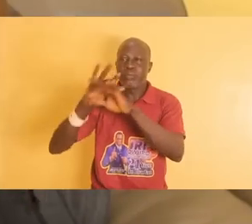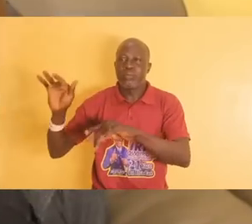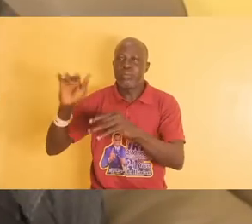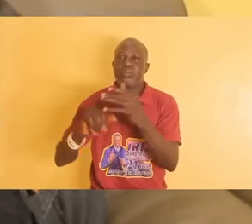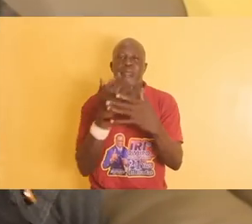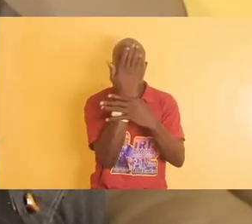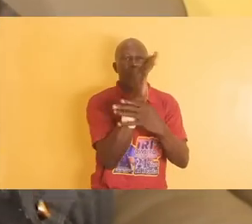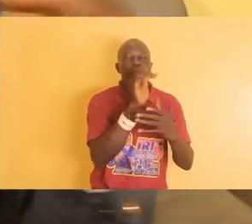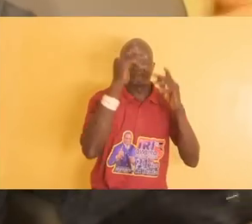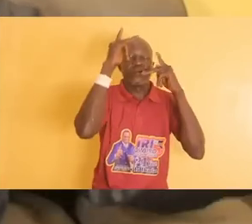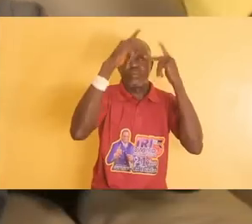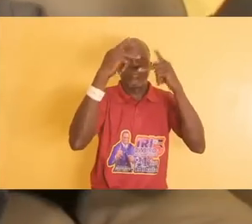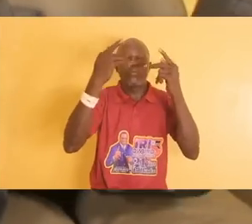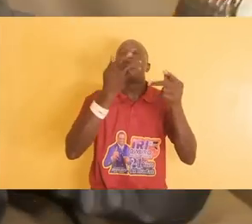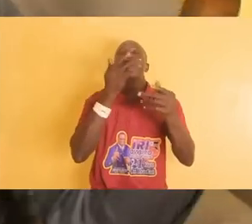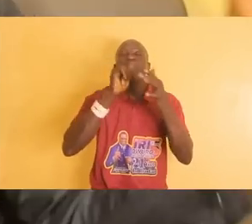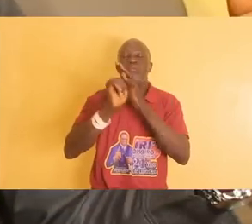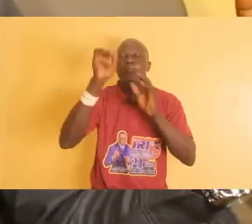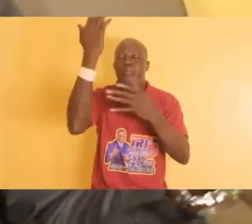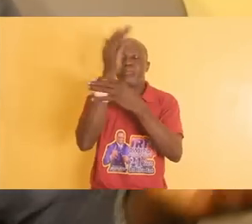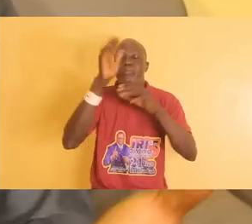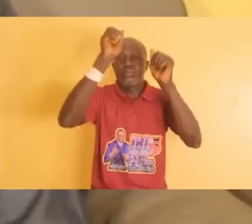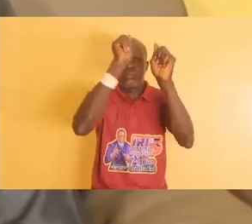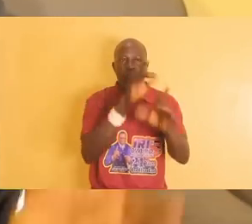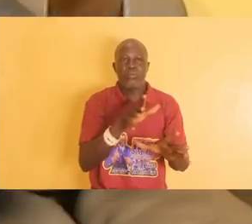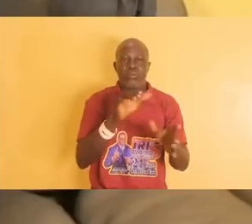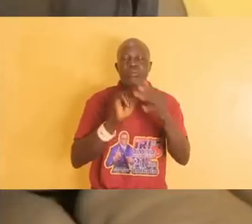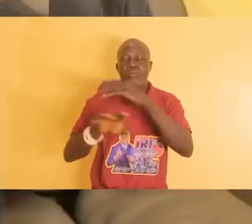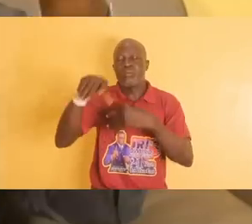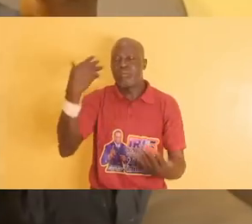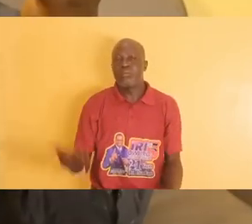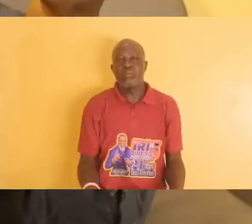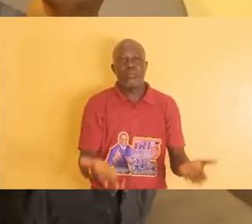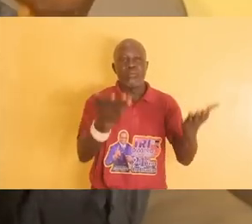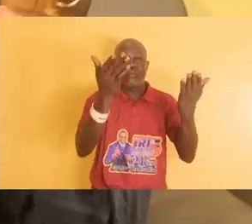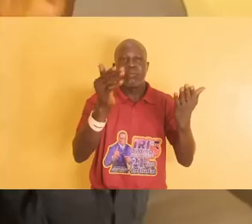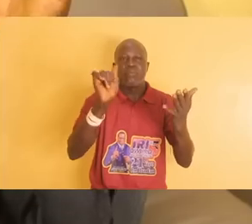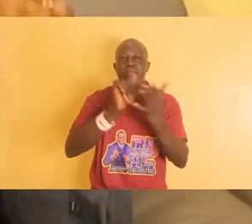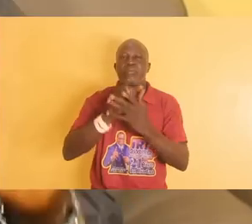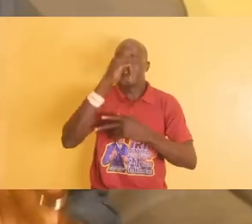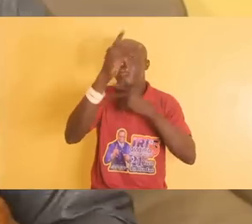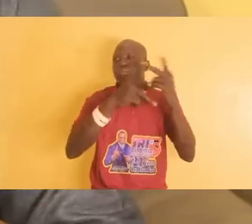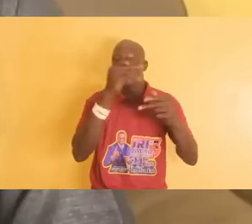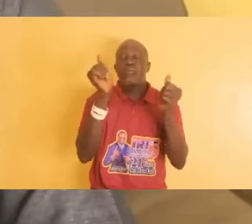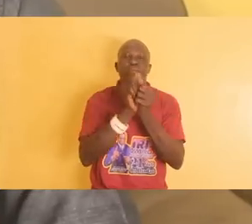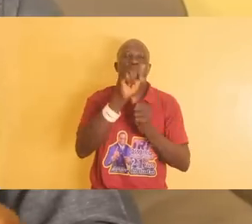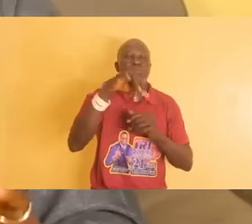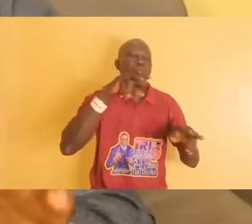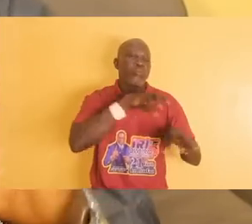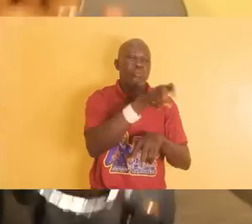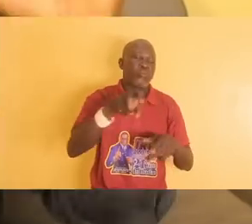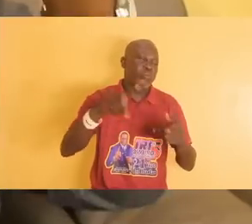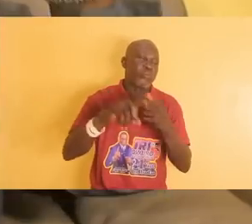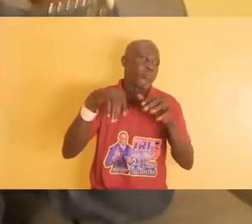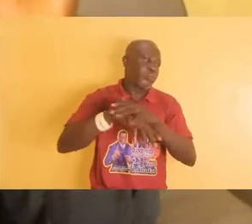mercy owo ojurere he's head of favor owo ibuko e he's head of blessing owo igbega re he's head of lifting yo fi ba orin ni ajo ni join with you